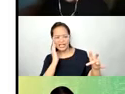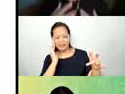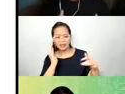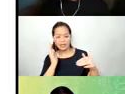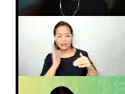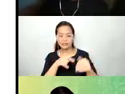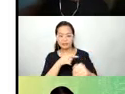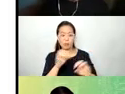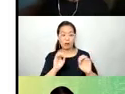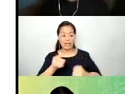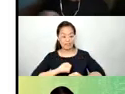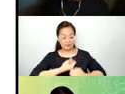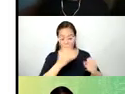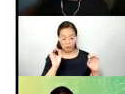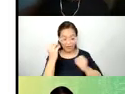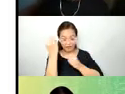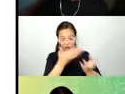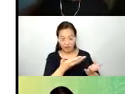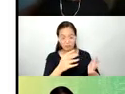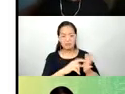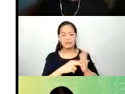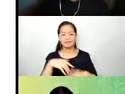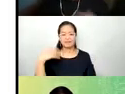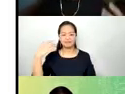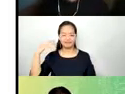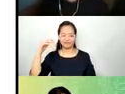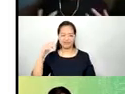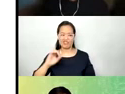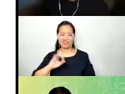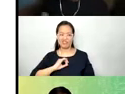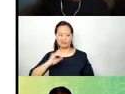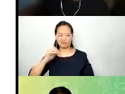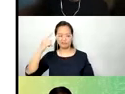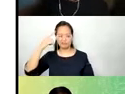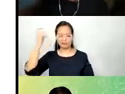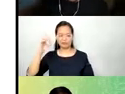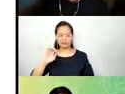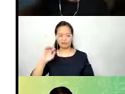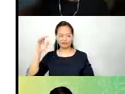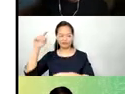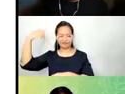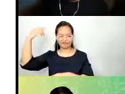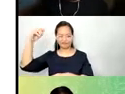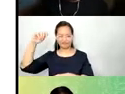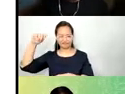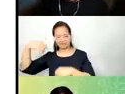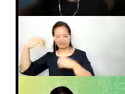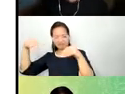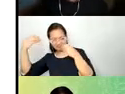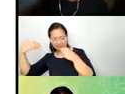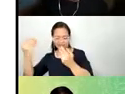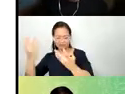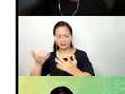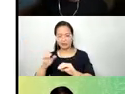not empathy, it's just delusion. And we cannot make strong connections with others. So that ends